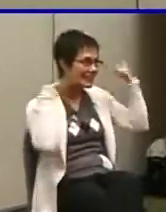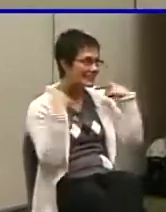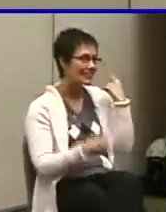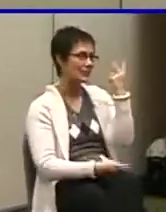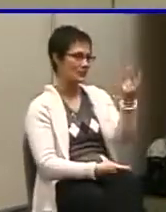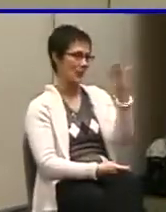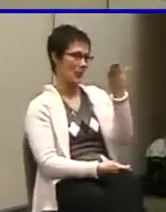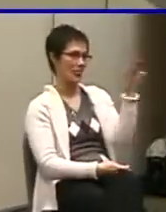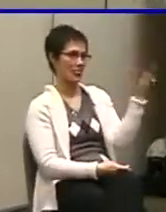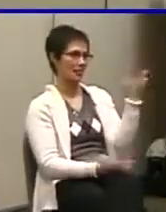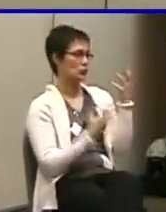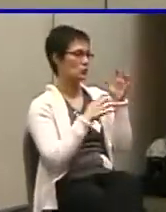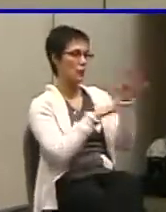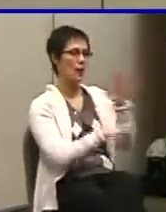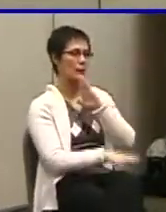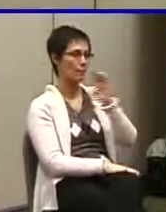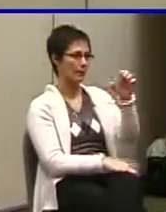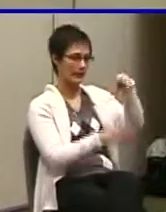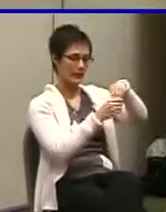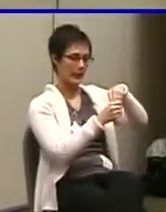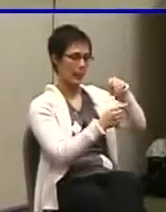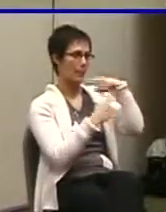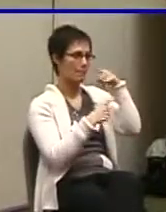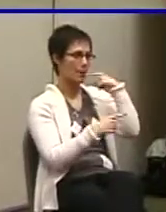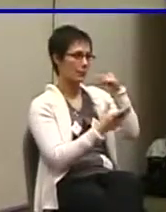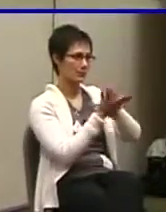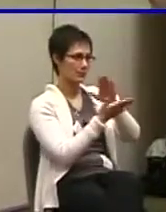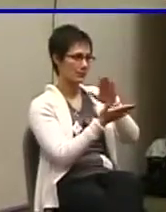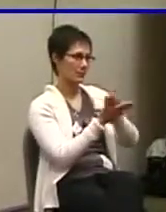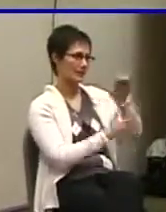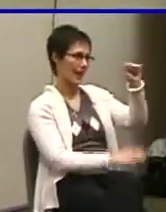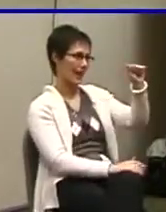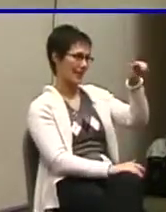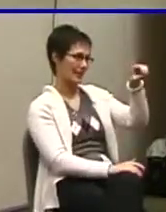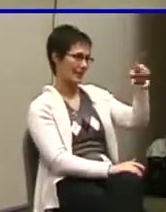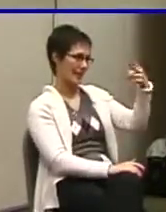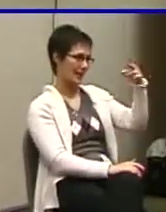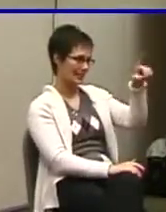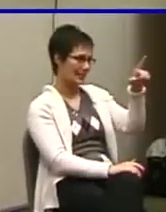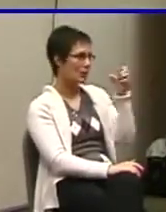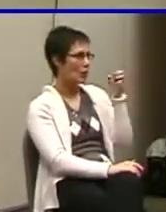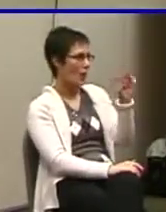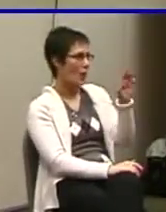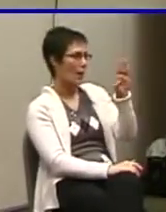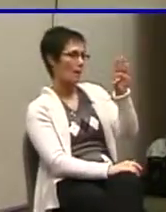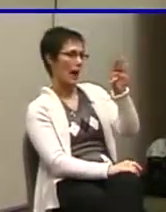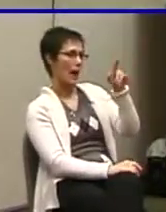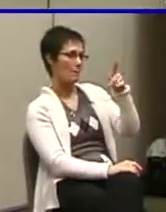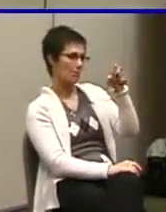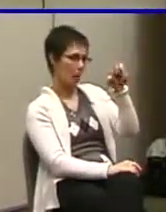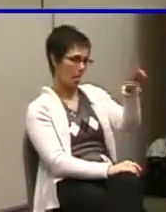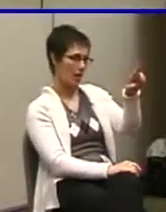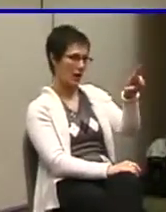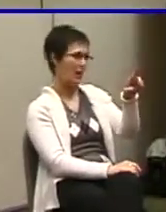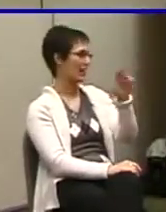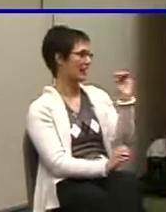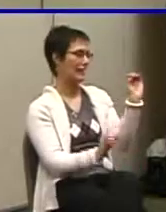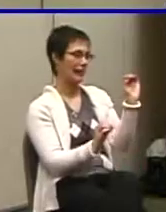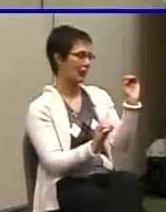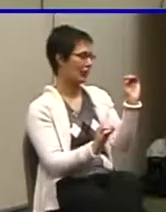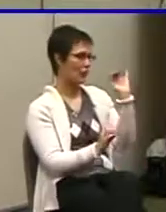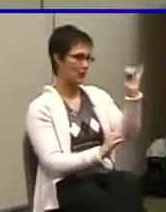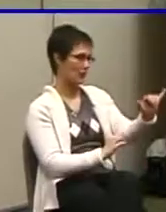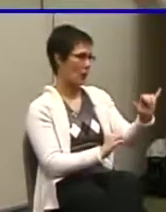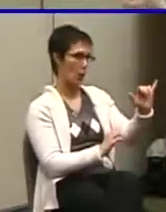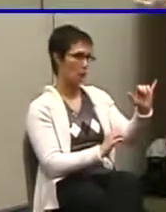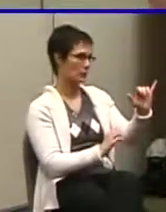the Illinois or in the public schools of this country is ADHD or bipolar. Okay? Neither of those